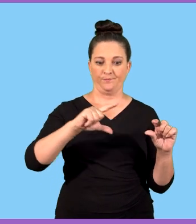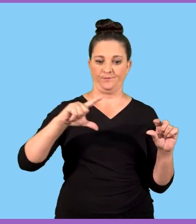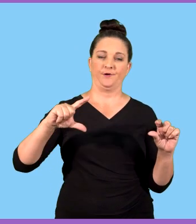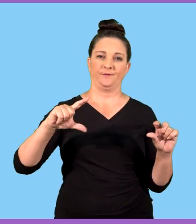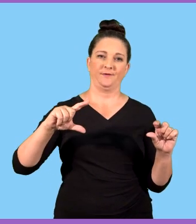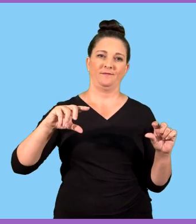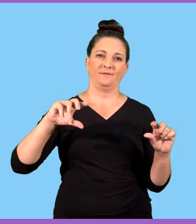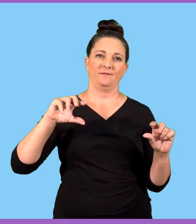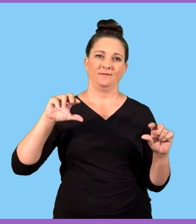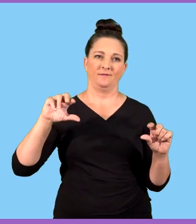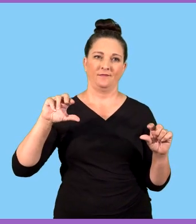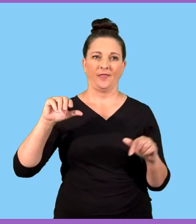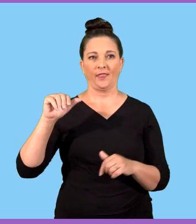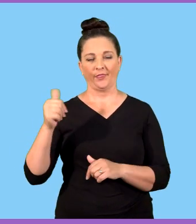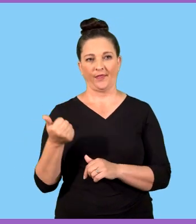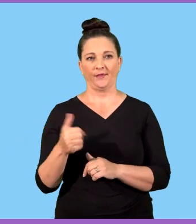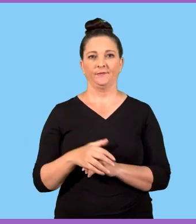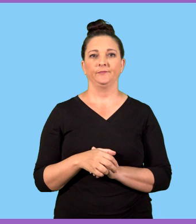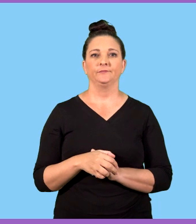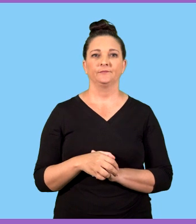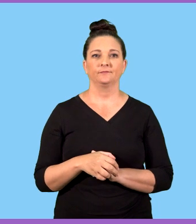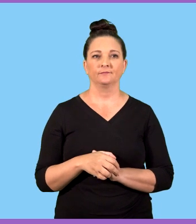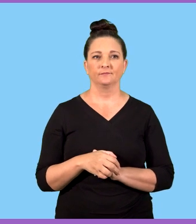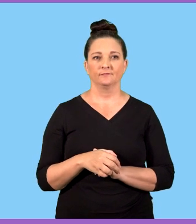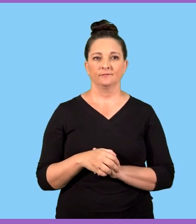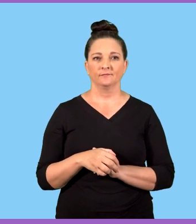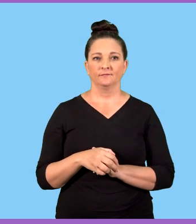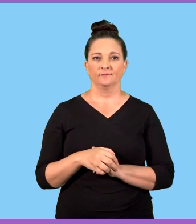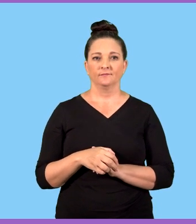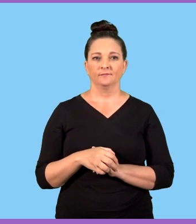That's one. Another 2,0.